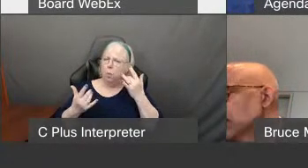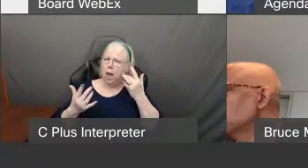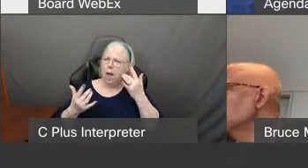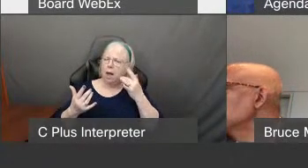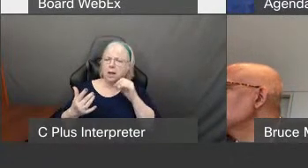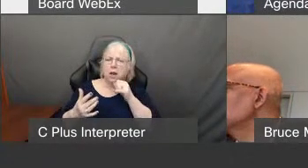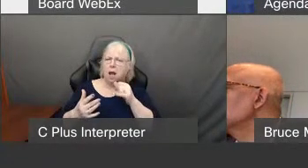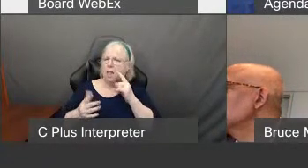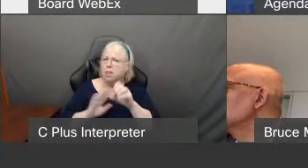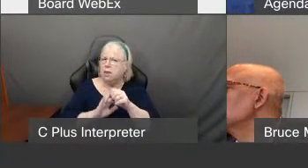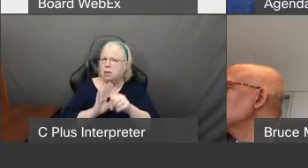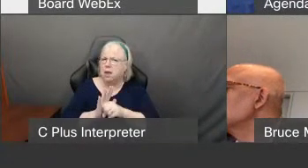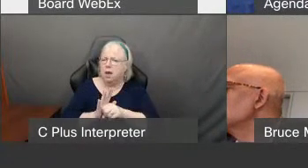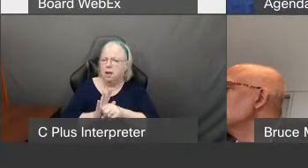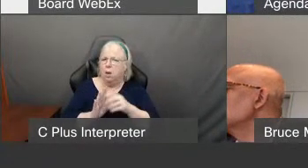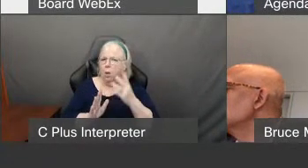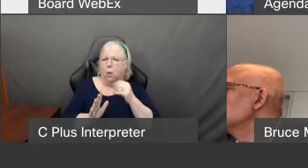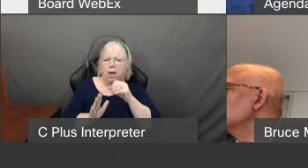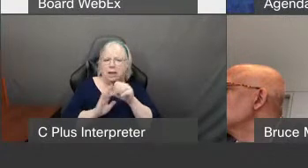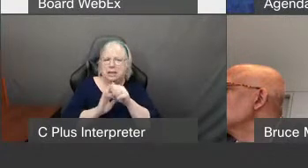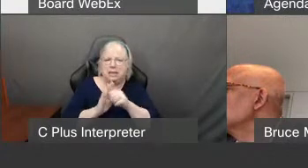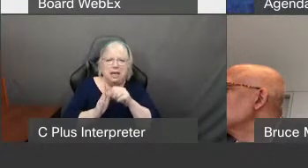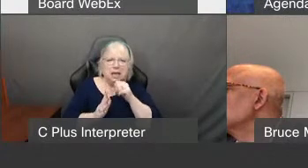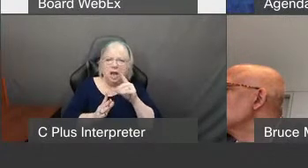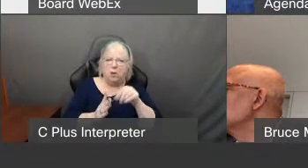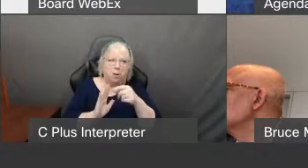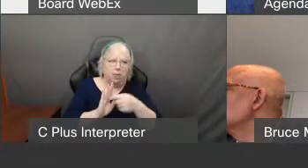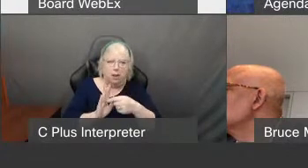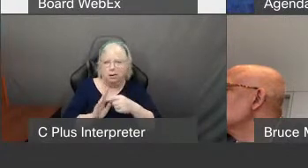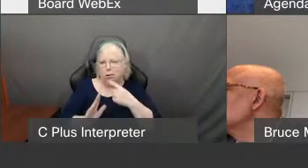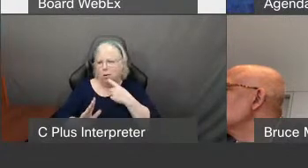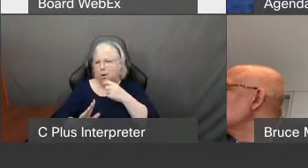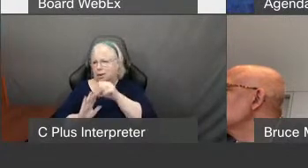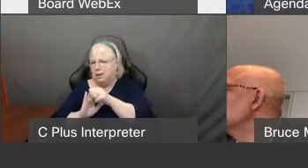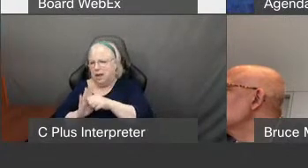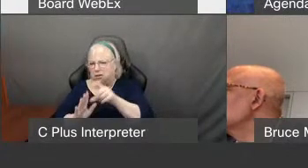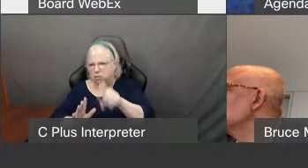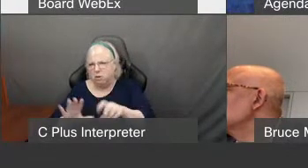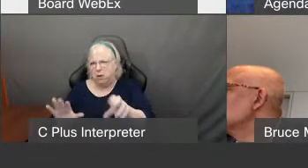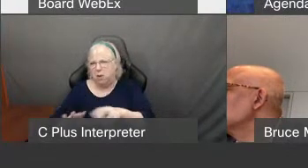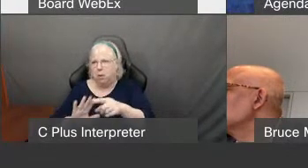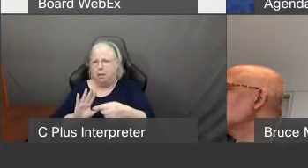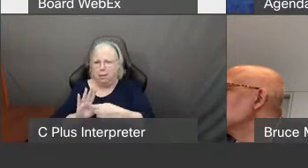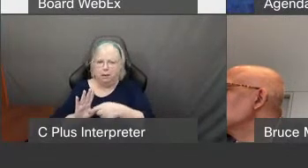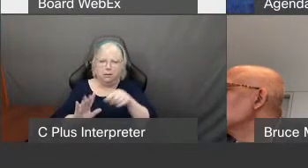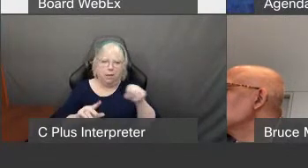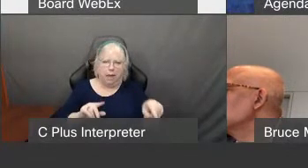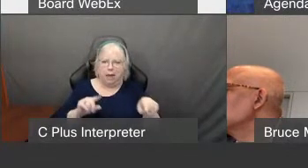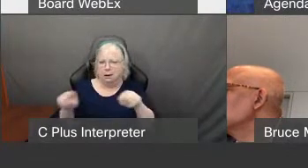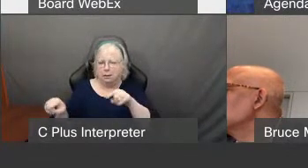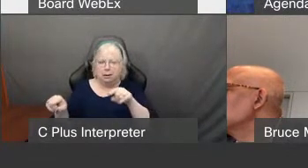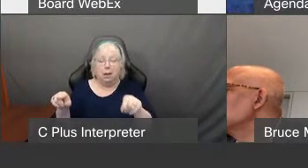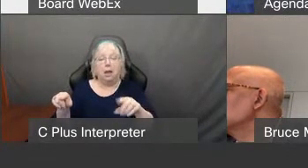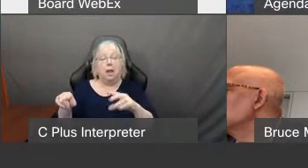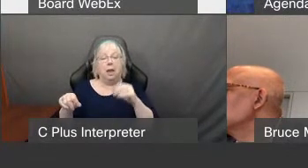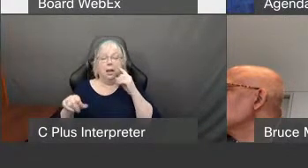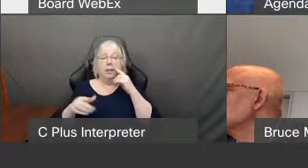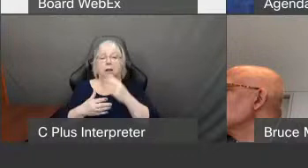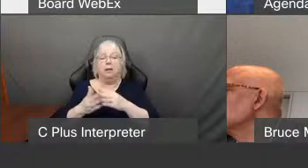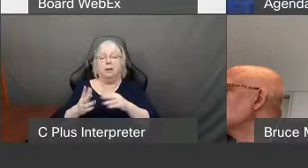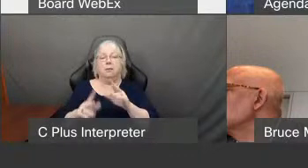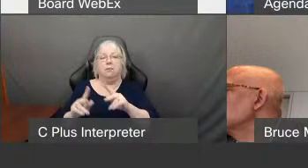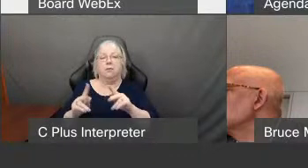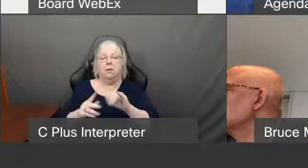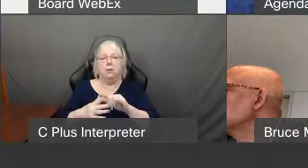why not the state? Why isn't the state doing this? They should be doing this. And I think as some folks who